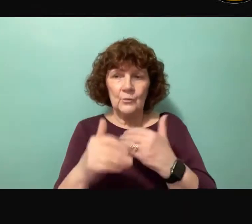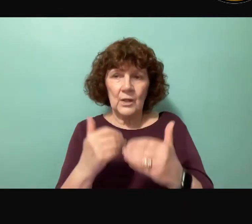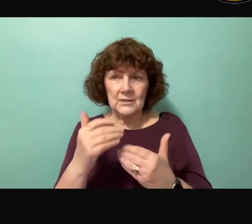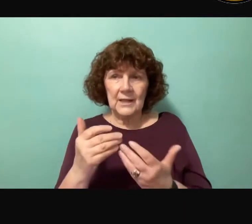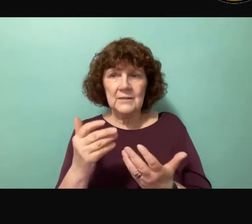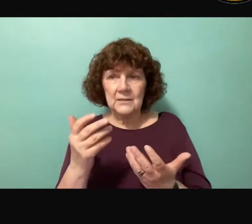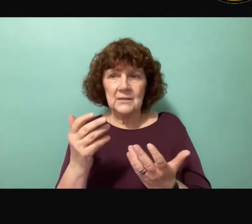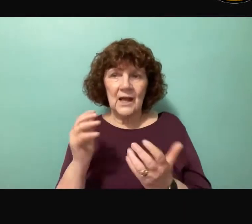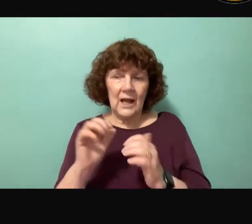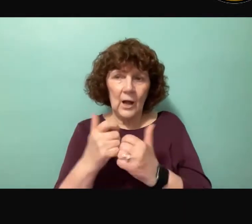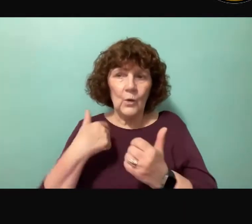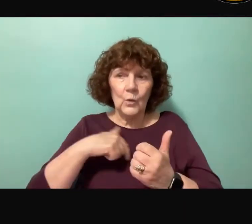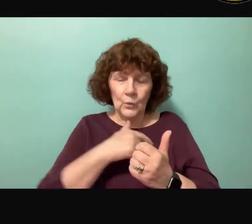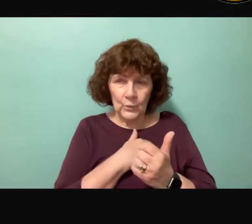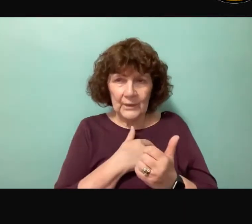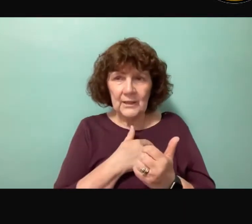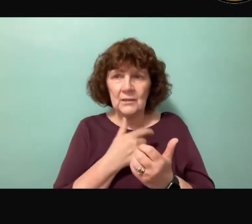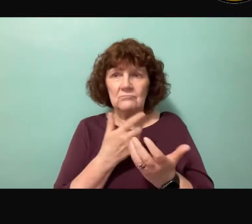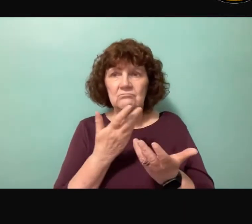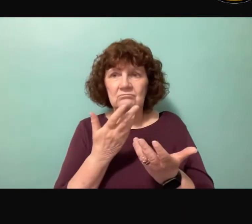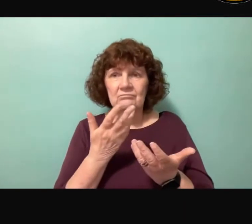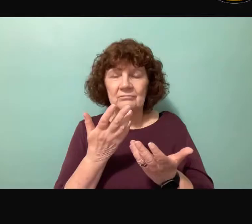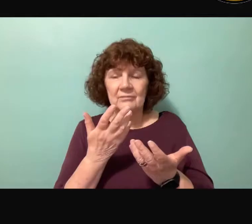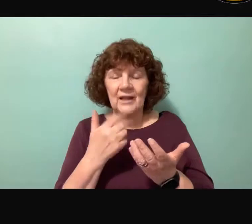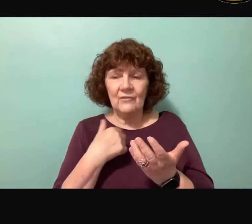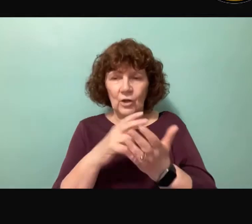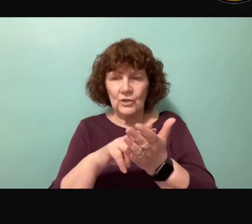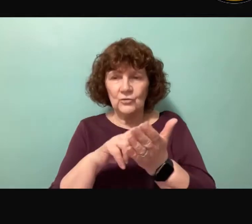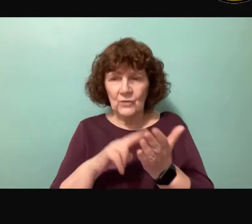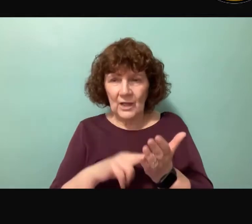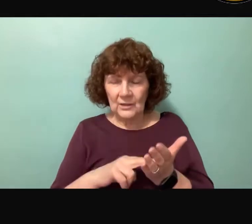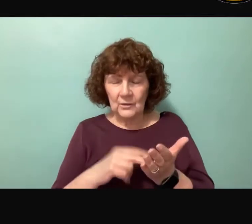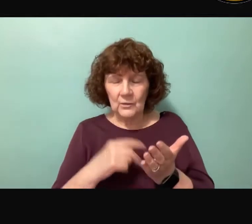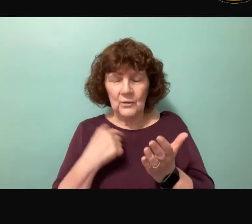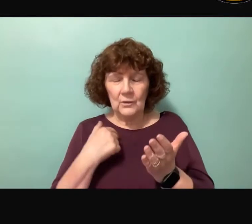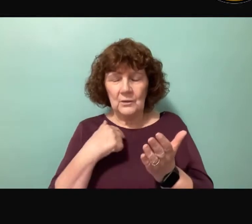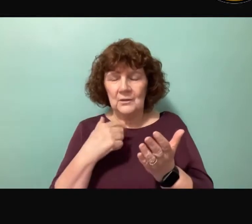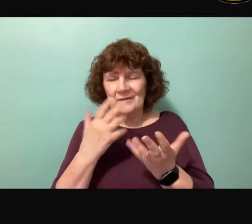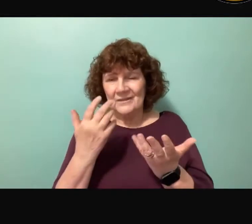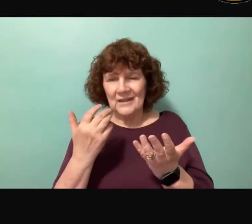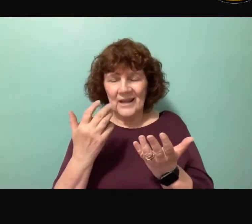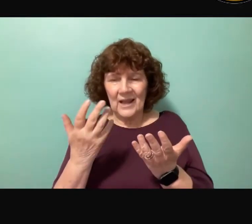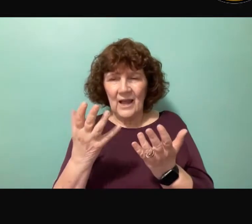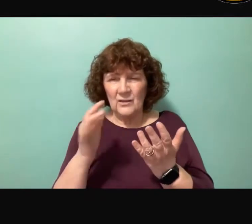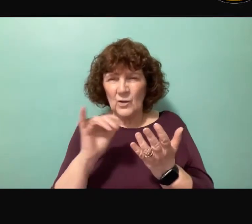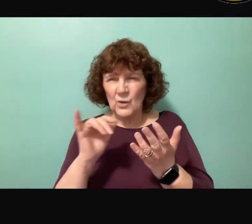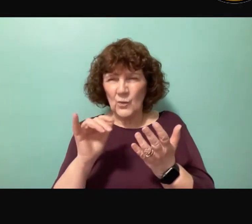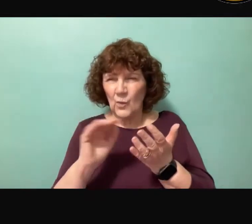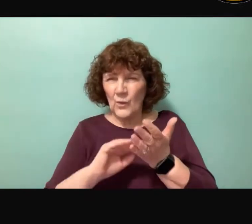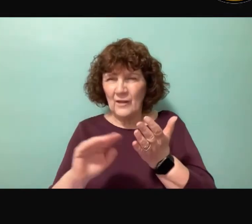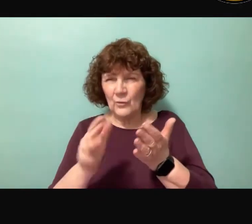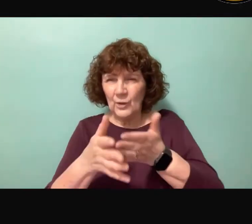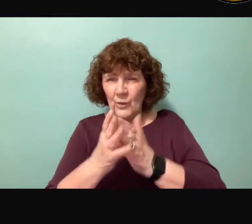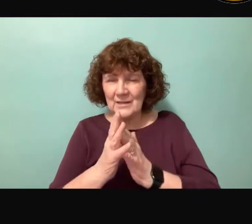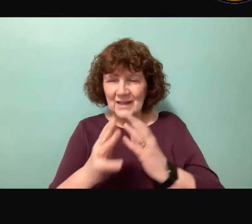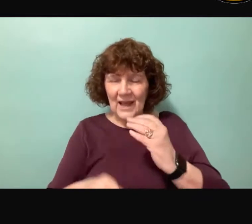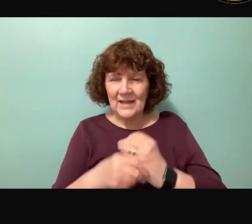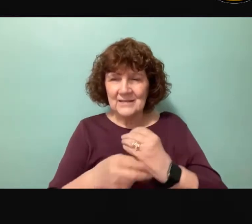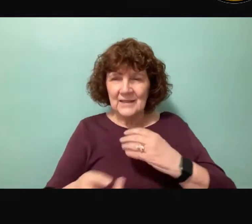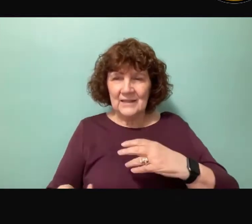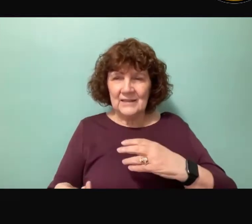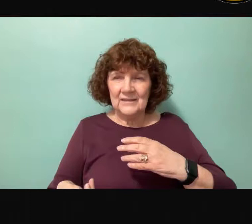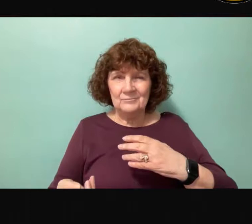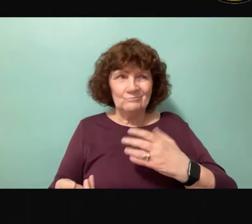enter into fewer contracts and have fewer waiver requests, so it added an additional layer of sort of checks and balances. But the